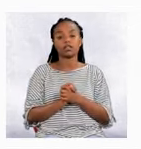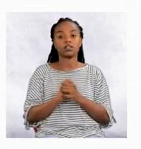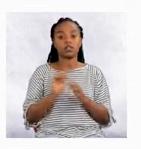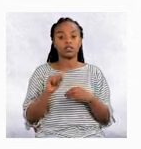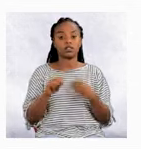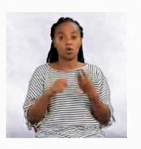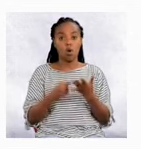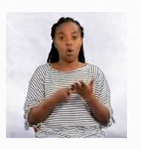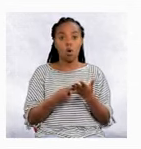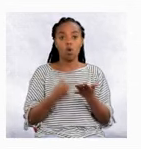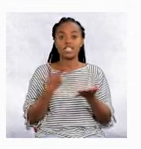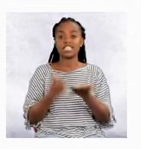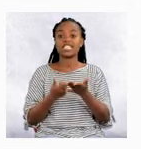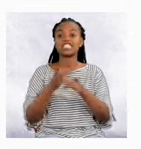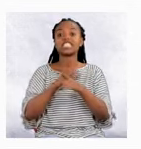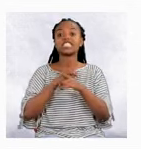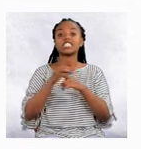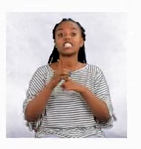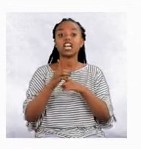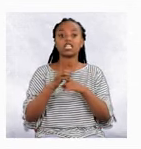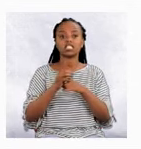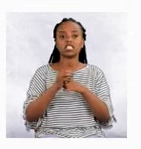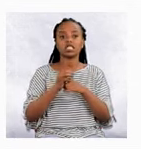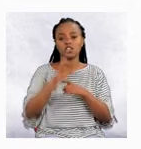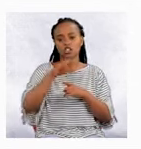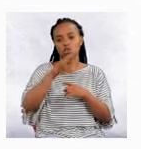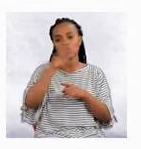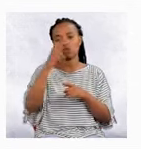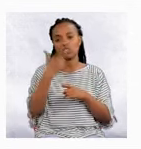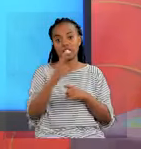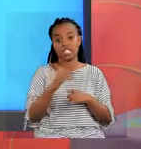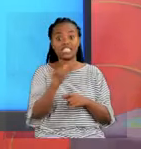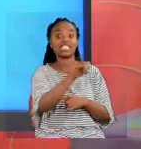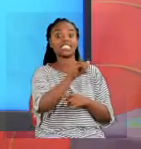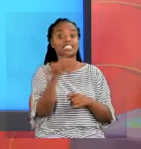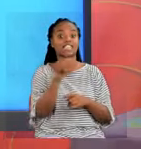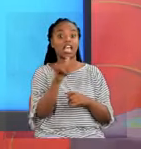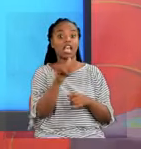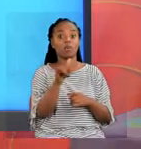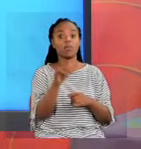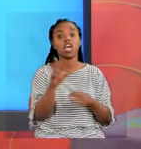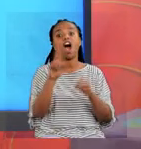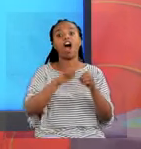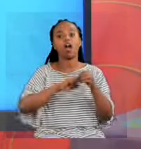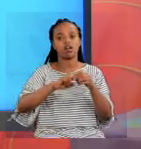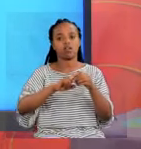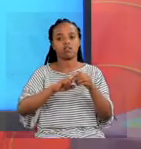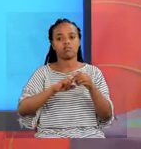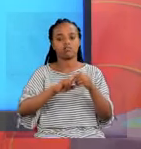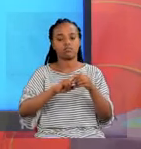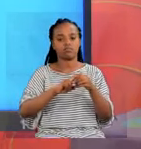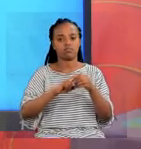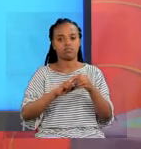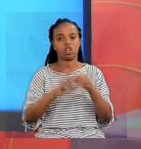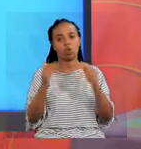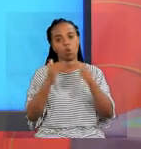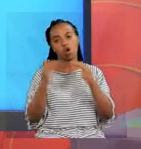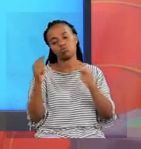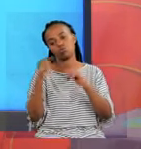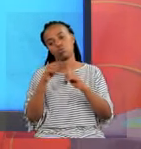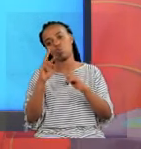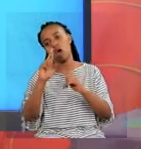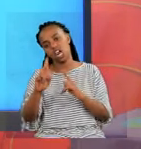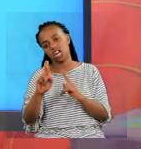So this distance is square root of 13, which is the same as the radius here is equal to the radius.